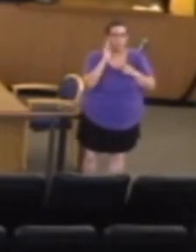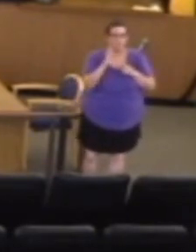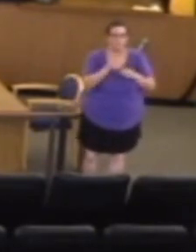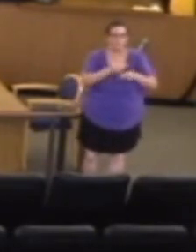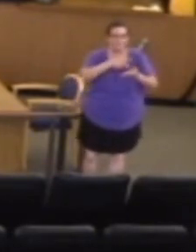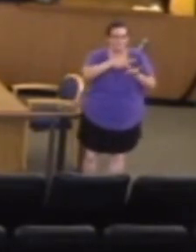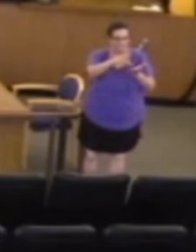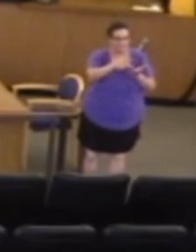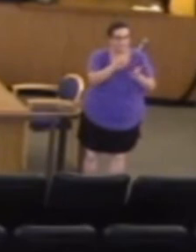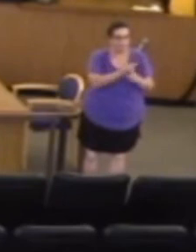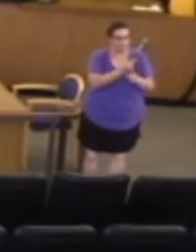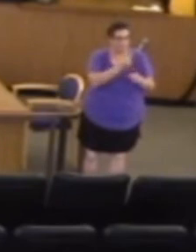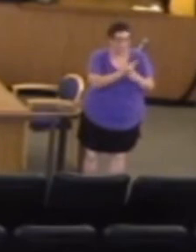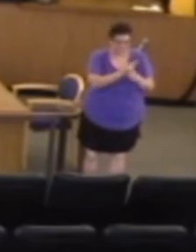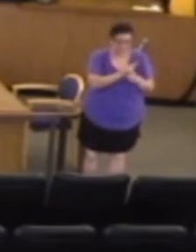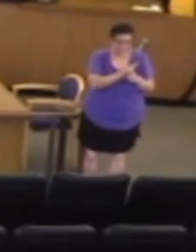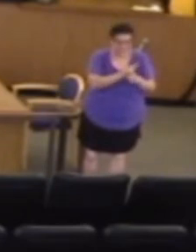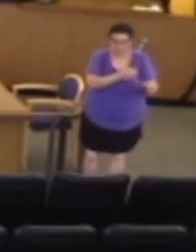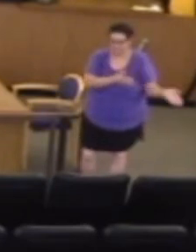by Northwell Health?